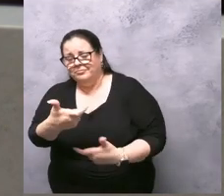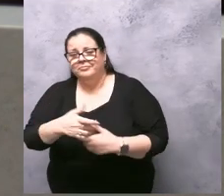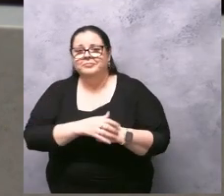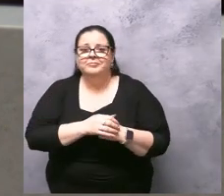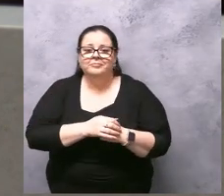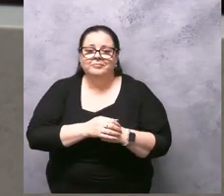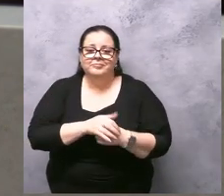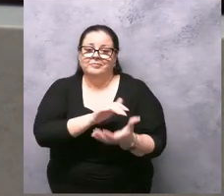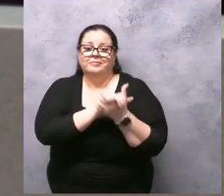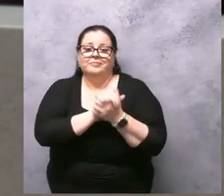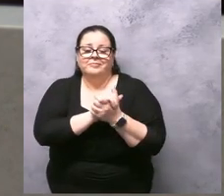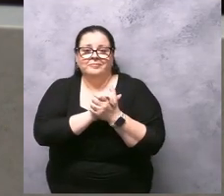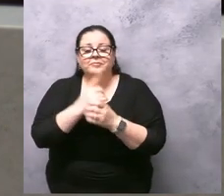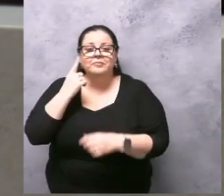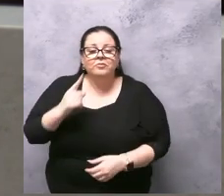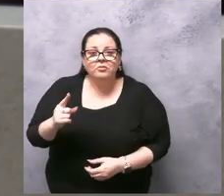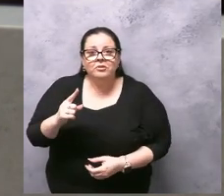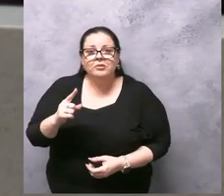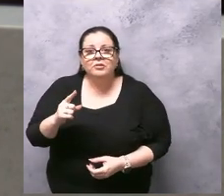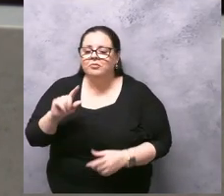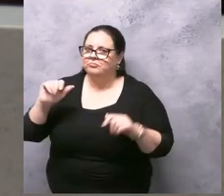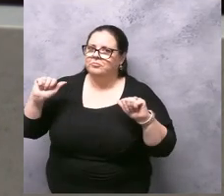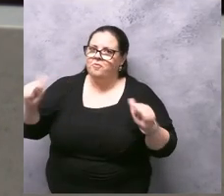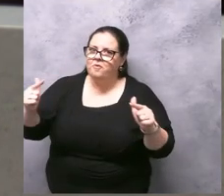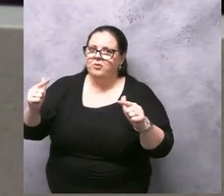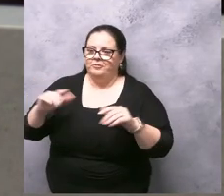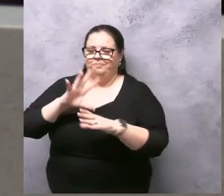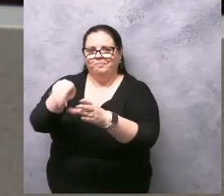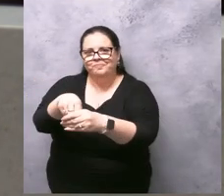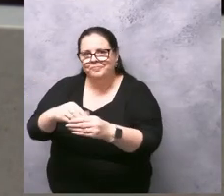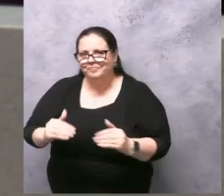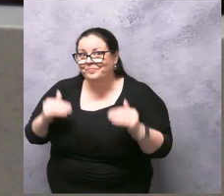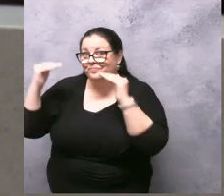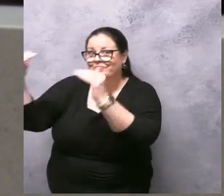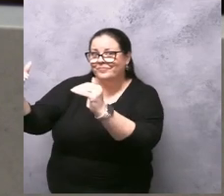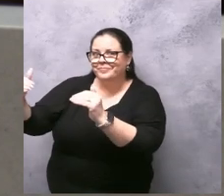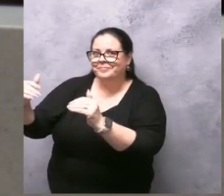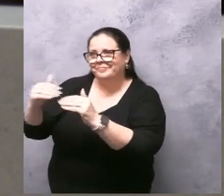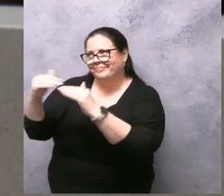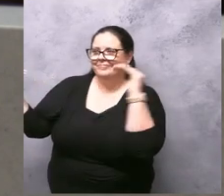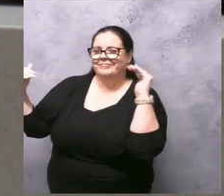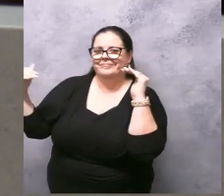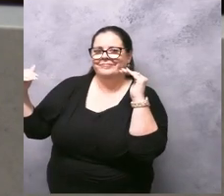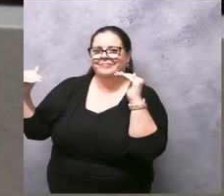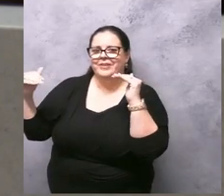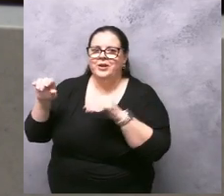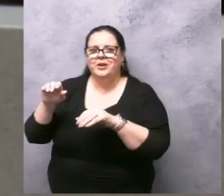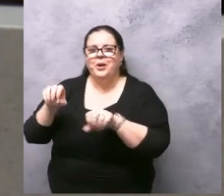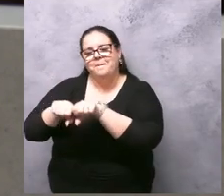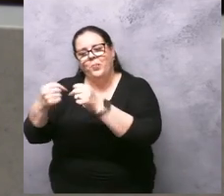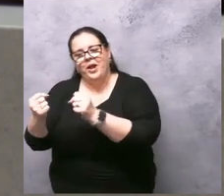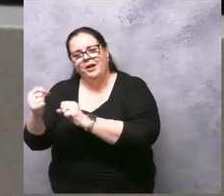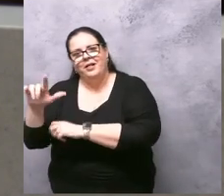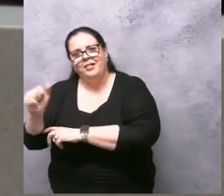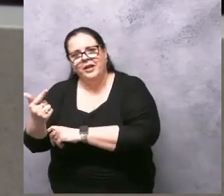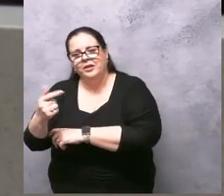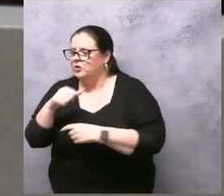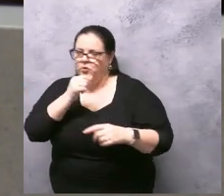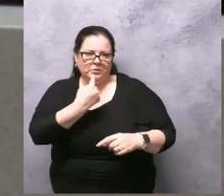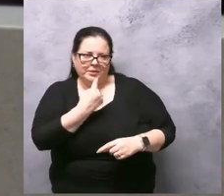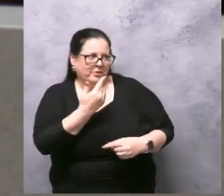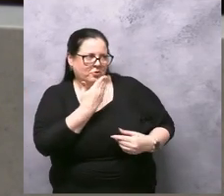And congrats to all of the teams that have advanced and moving on to the next level. Break a leg. Don't say good luck, break a